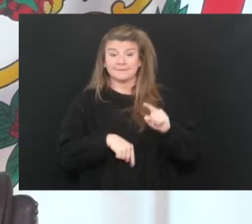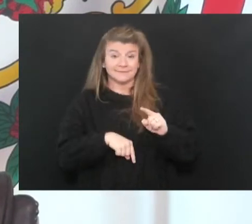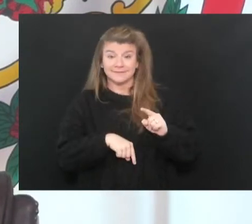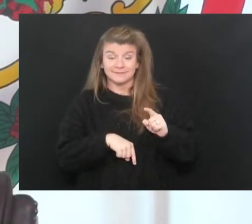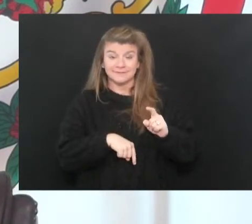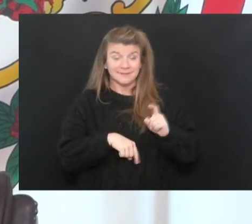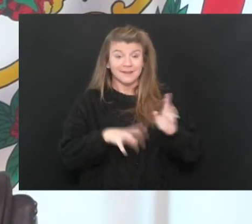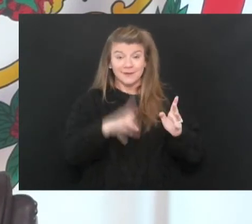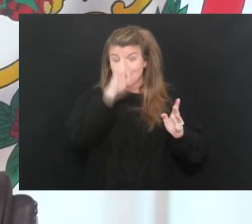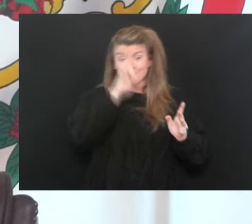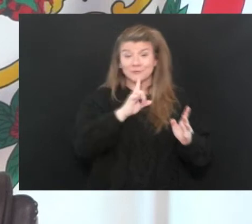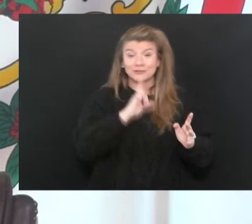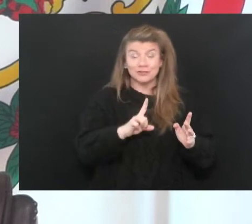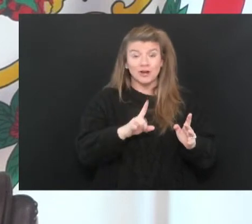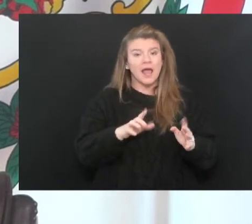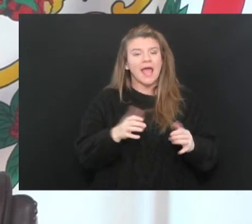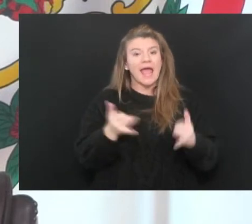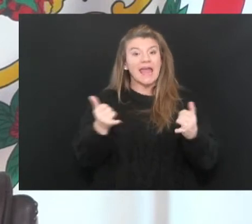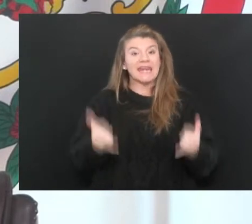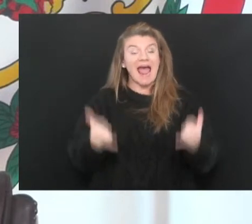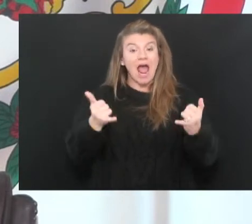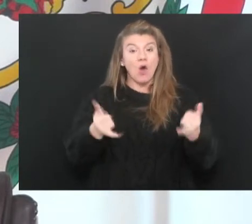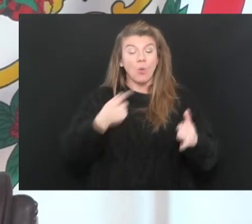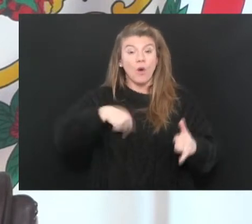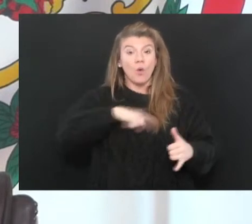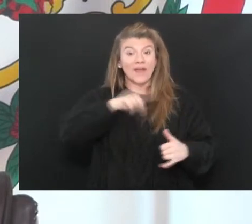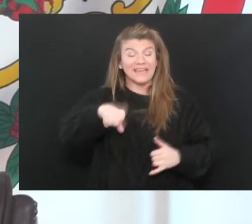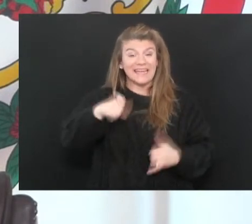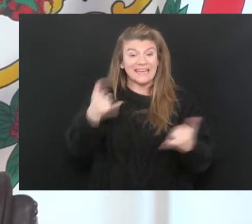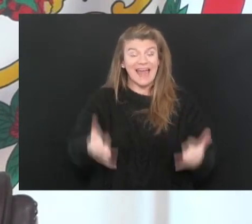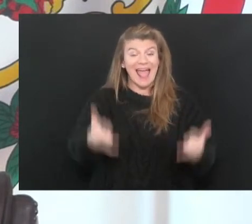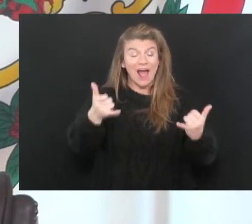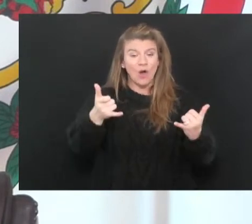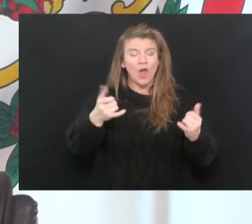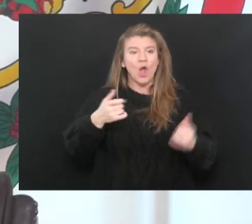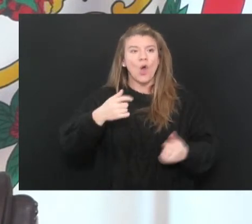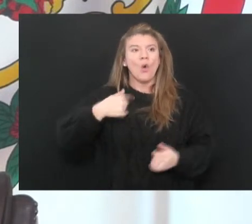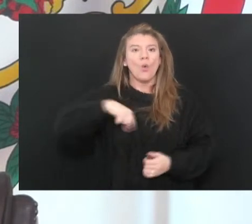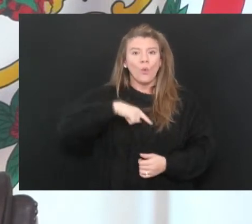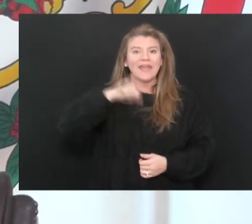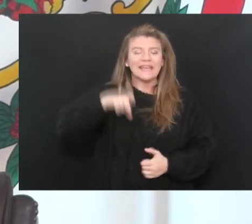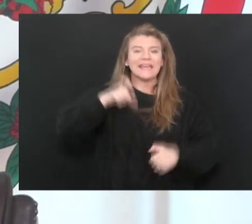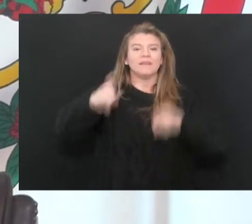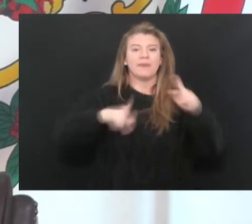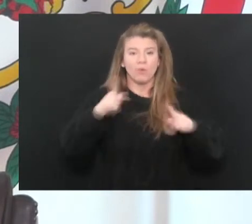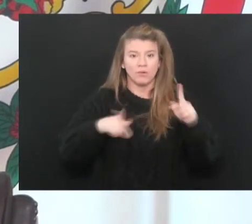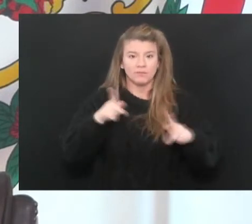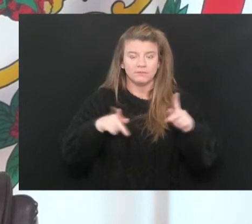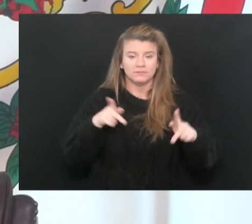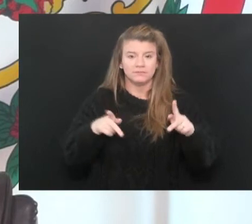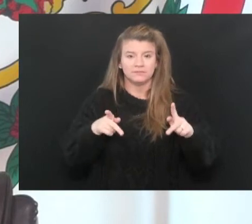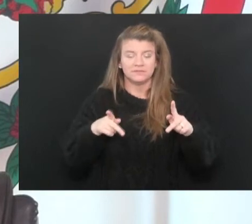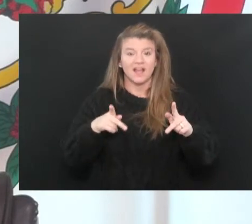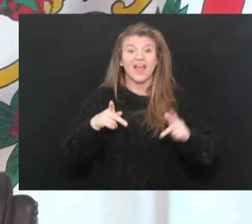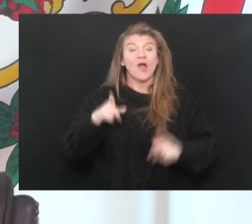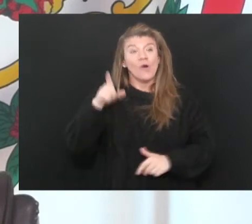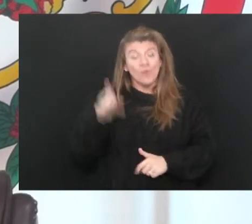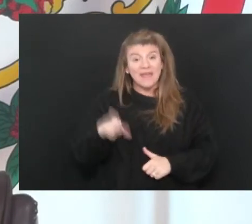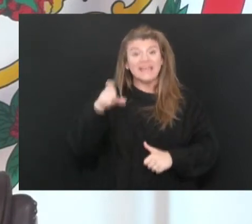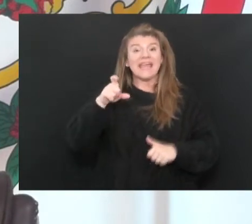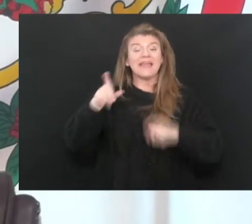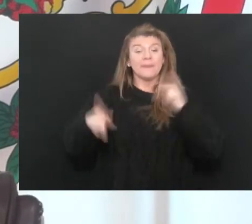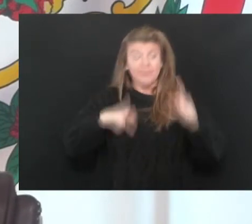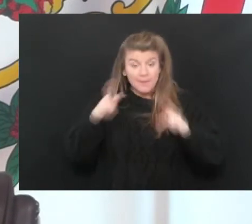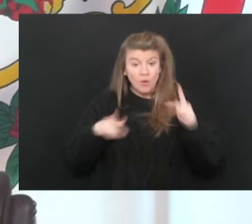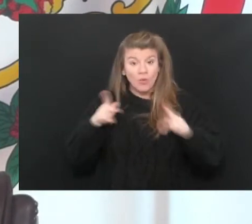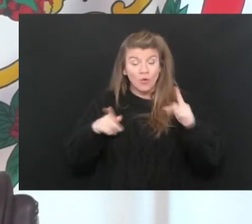And absolutely now, what we need now is we need the people. We need the